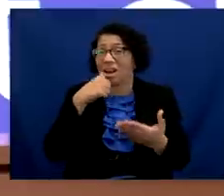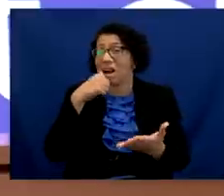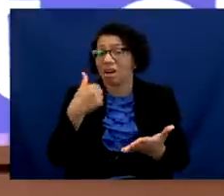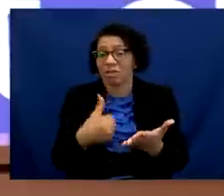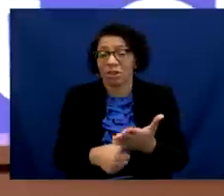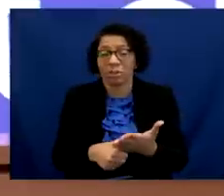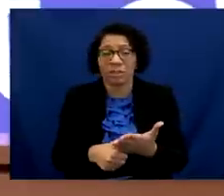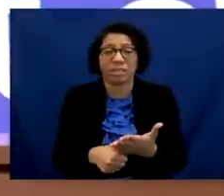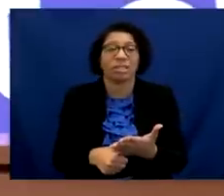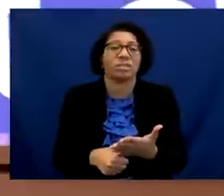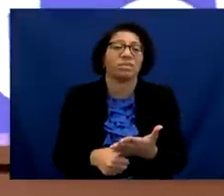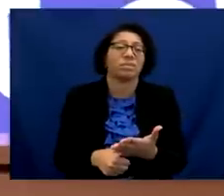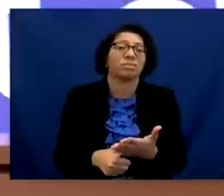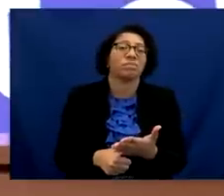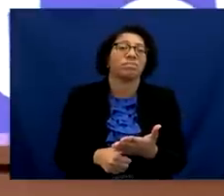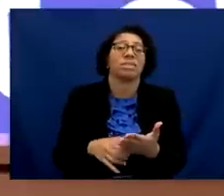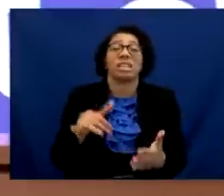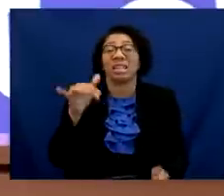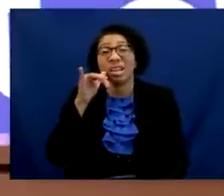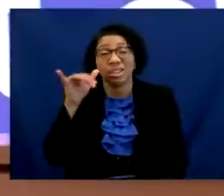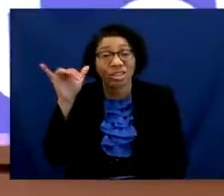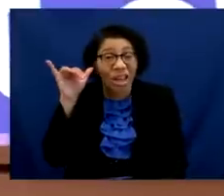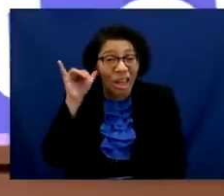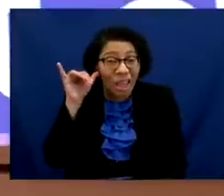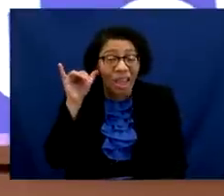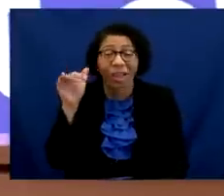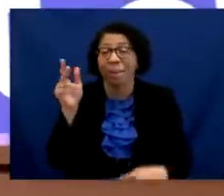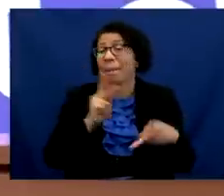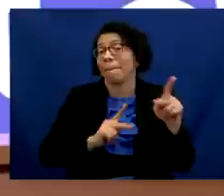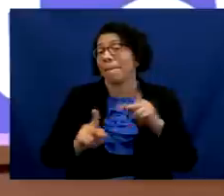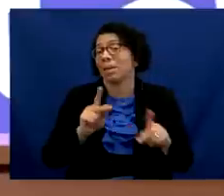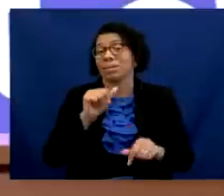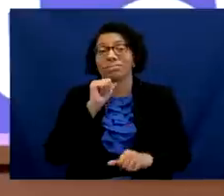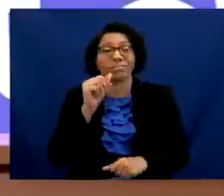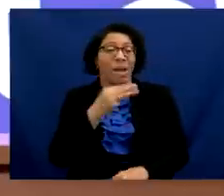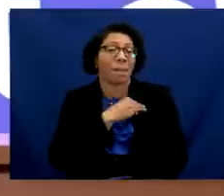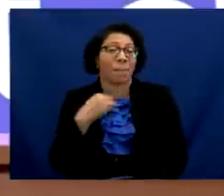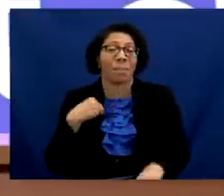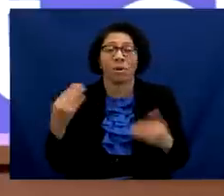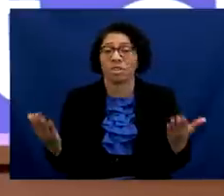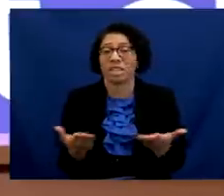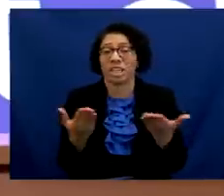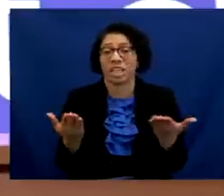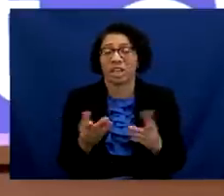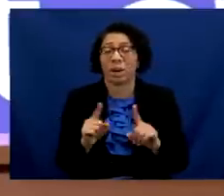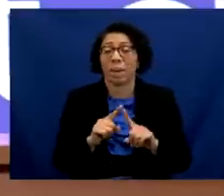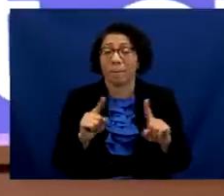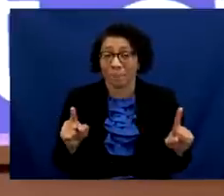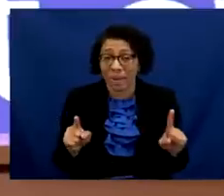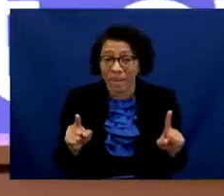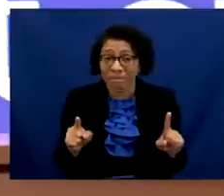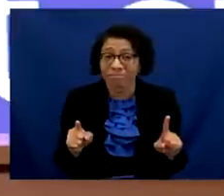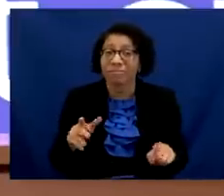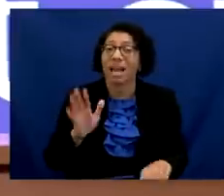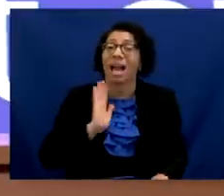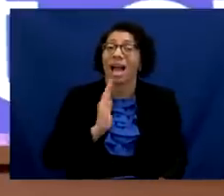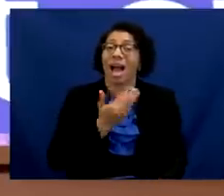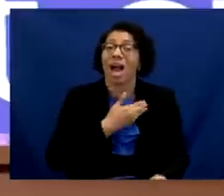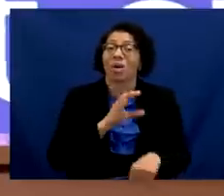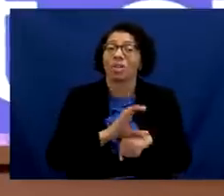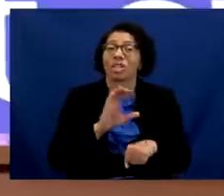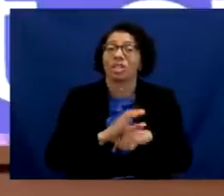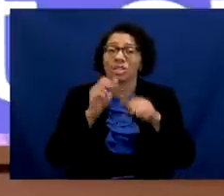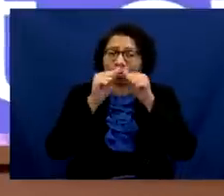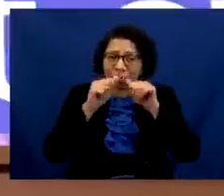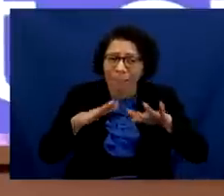church here at Wheeler Avenue. They're members of other congregations, but because this church has blessed them, especially during this pandemic,